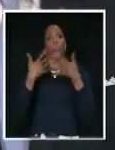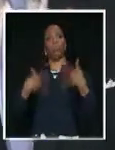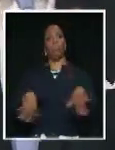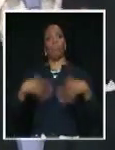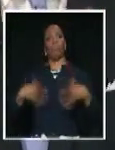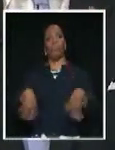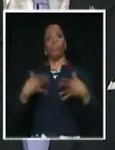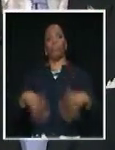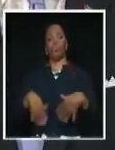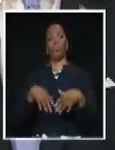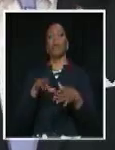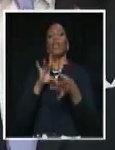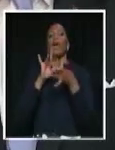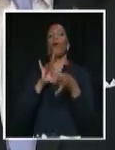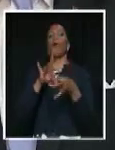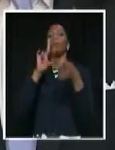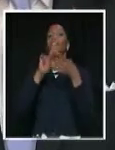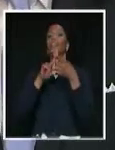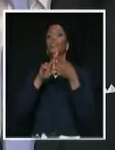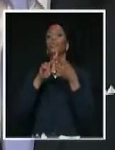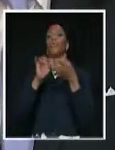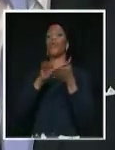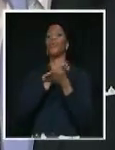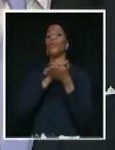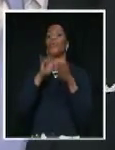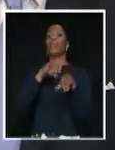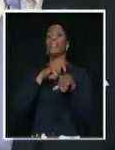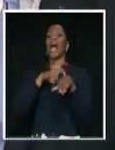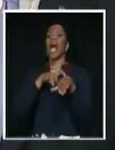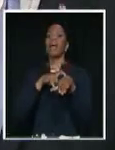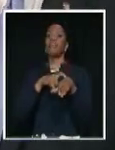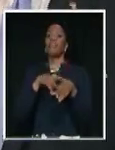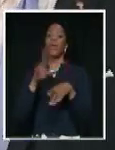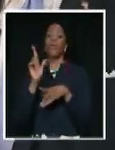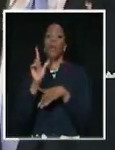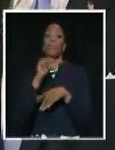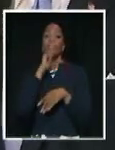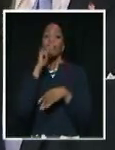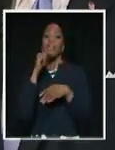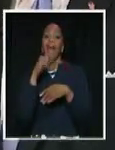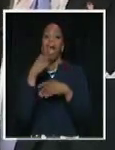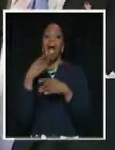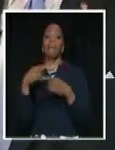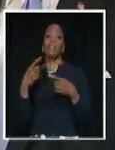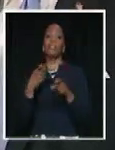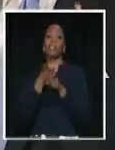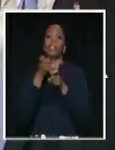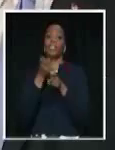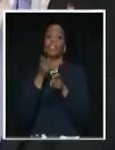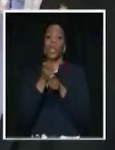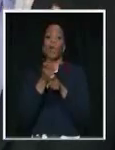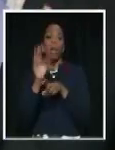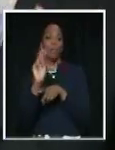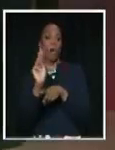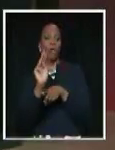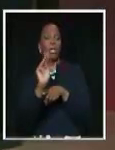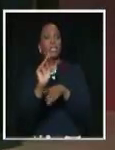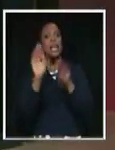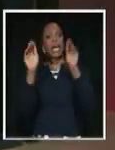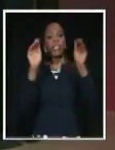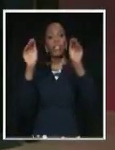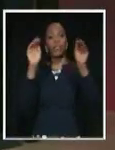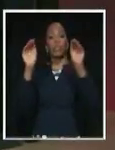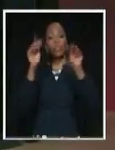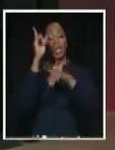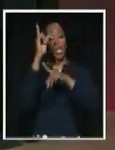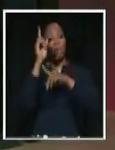to the New York Times. So Mr. Lhota shouldn't kid around about the ability to find money for early childhood if he's offering tax cuts to the wealthy and corporations. We'll get to that in